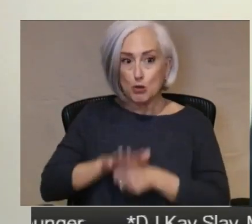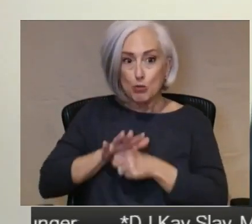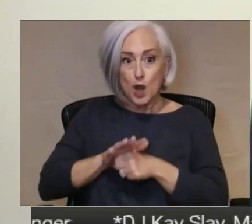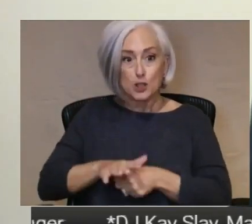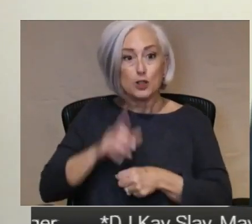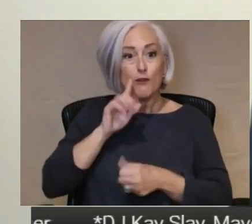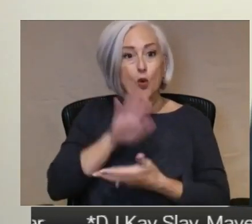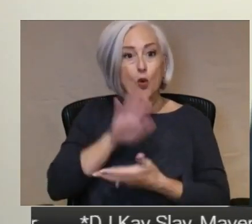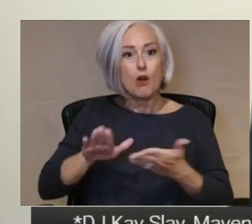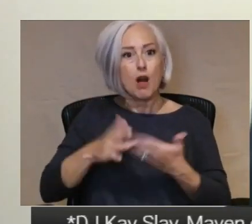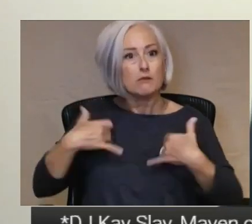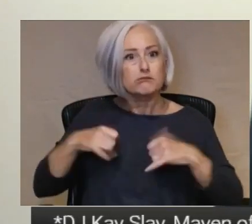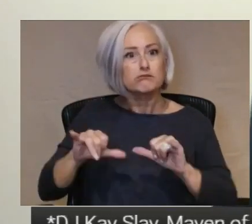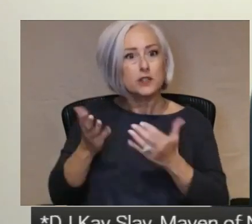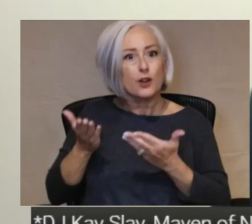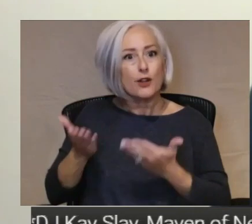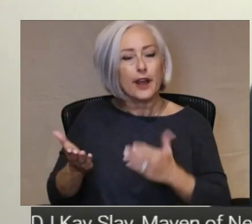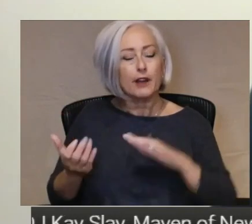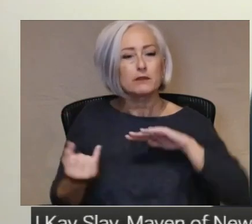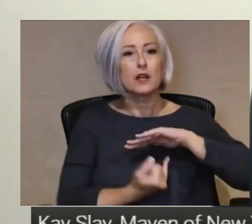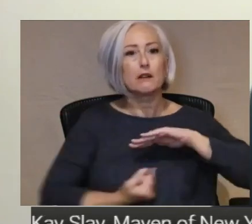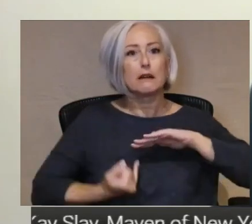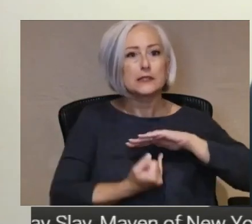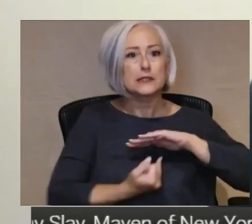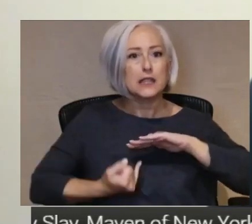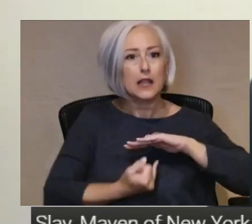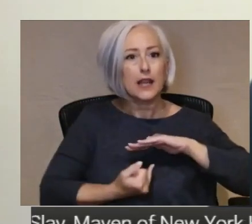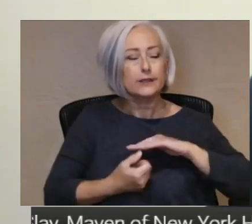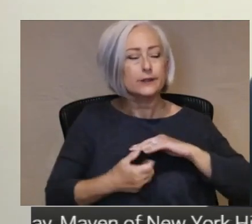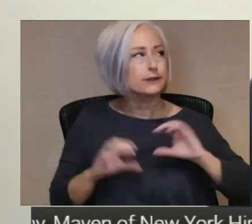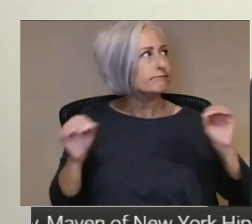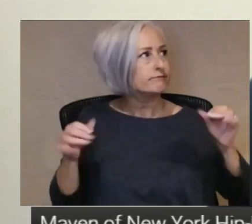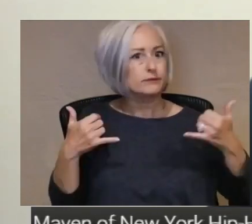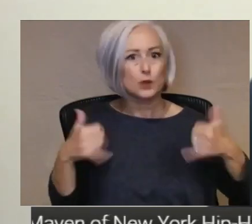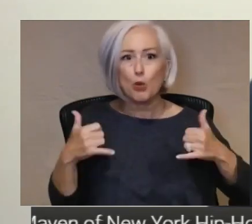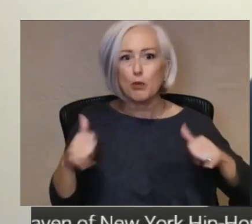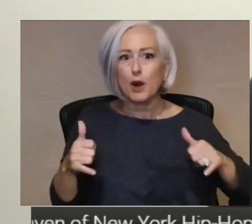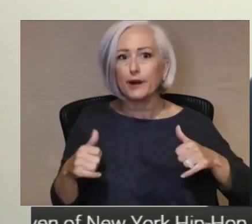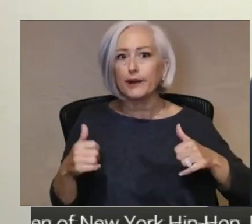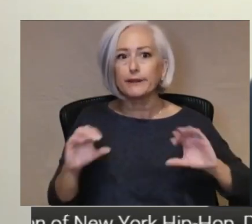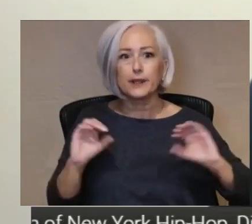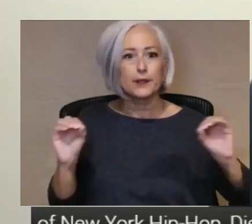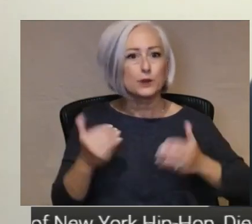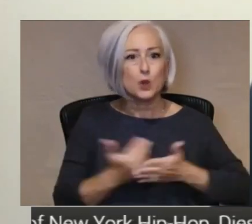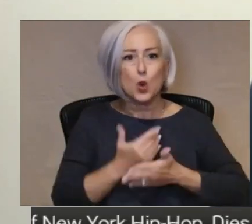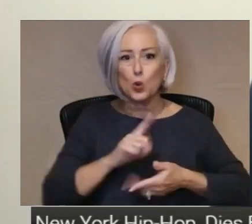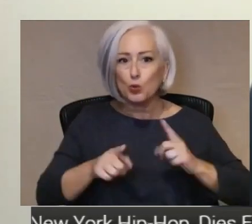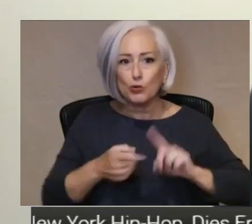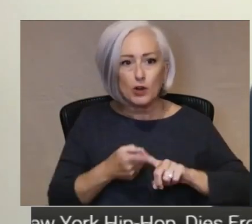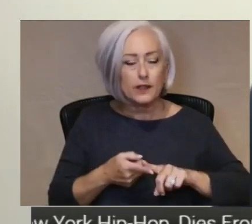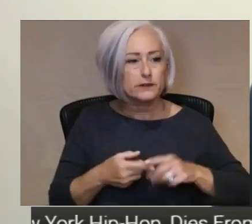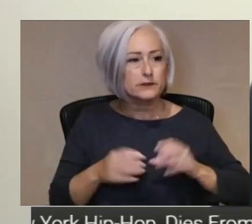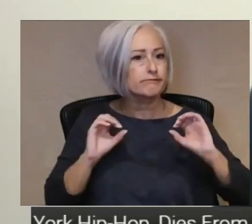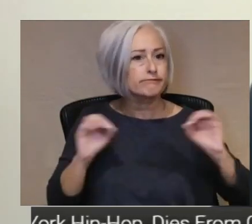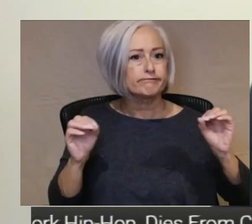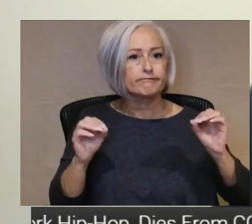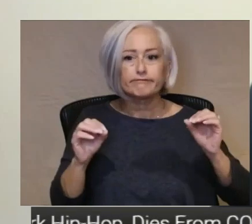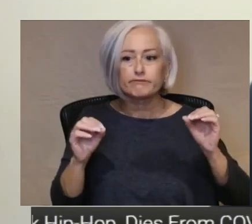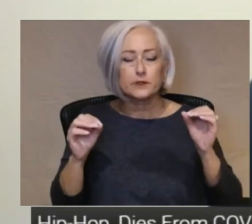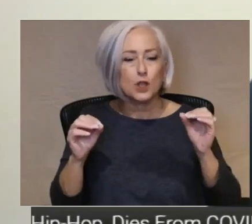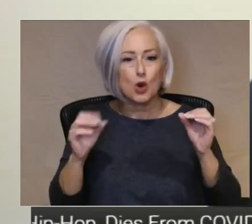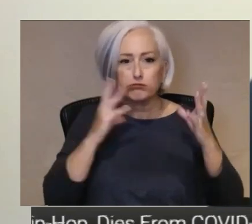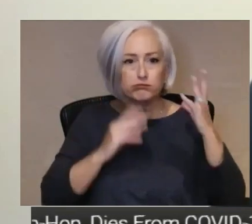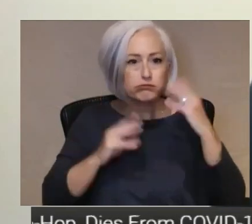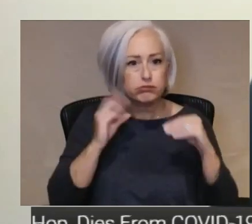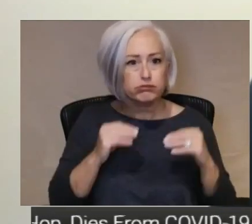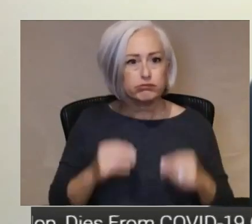isolation, and also there were no parties, no good times, no new friends, just more of, you know, mom's